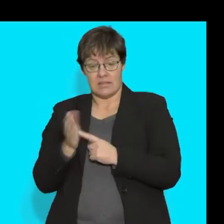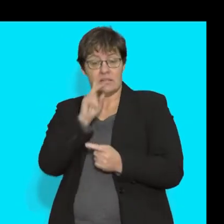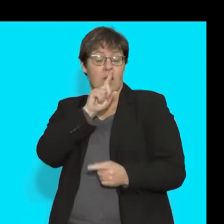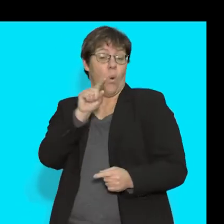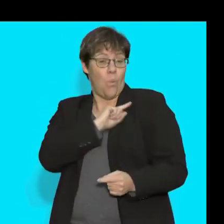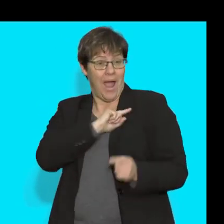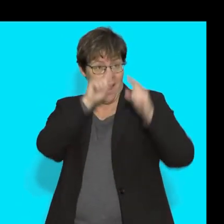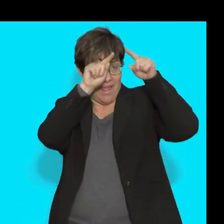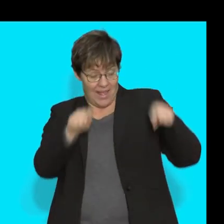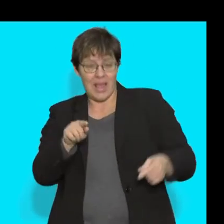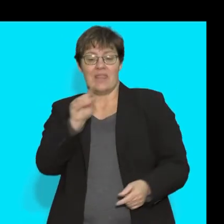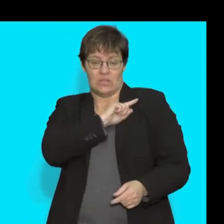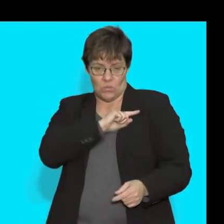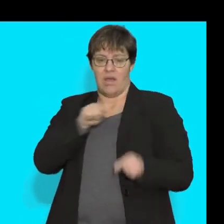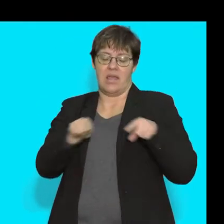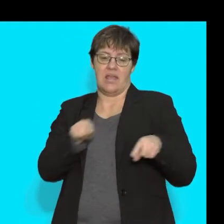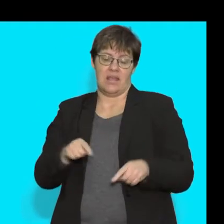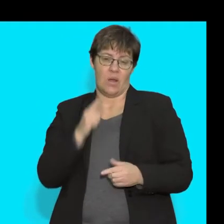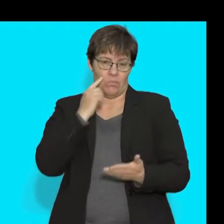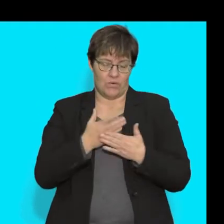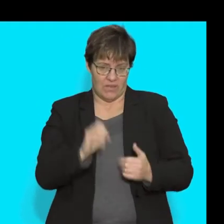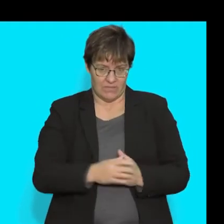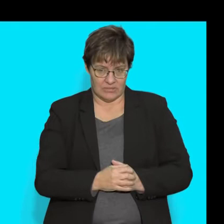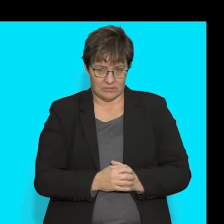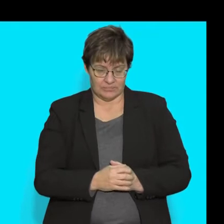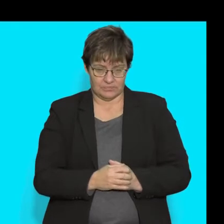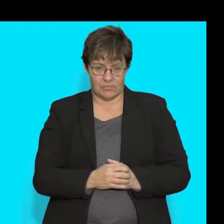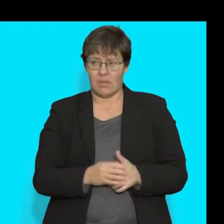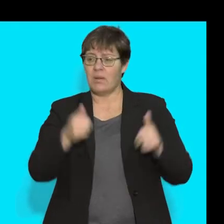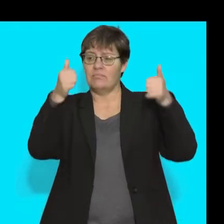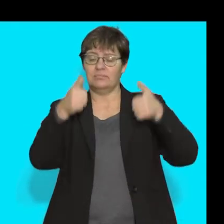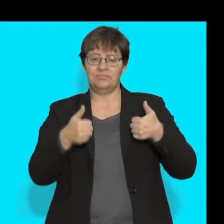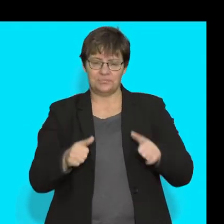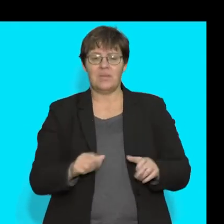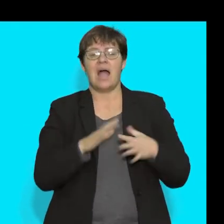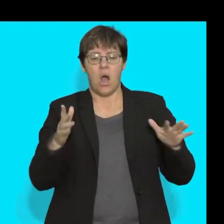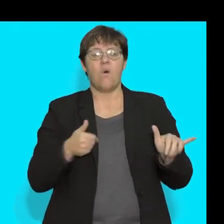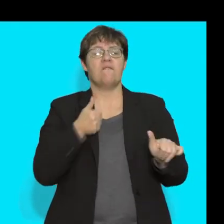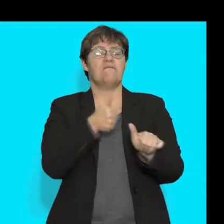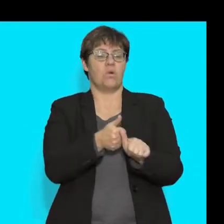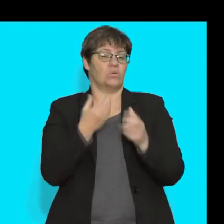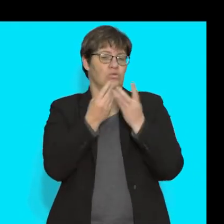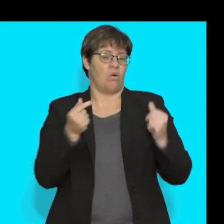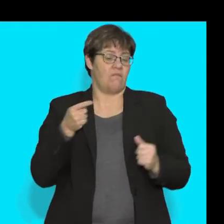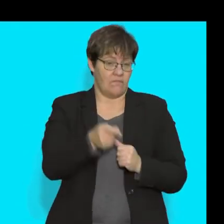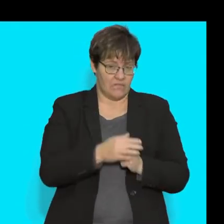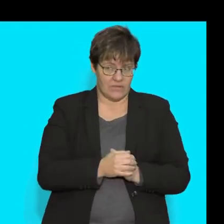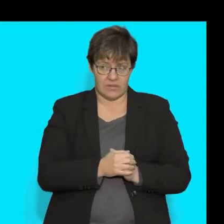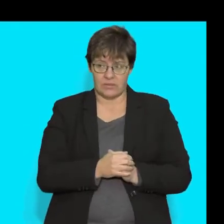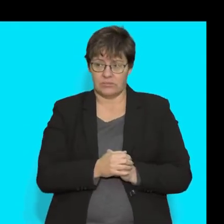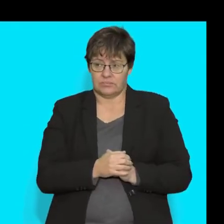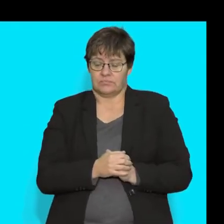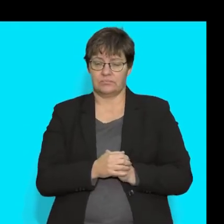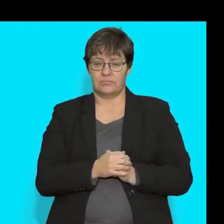what I want you to prove to be true. Now we have a flow chart of how to go about solving